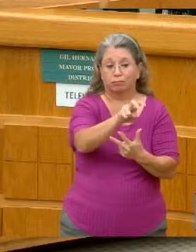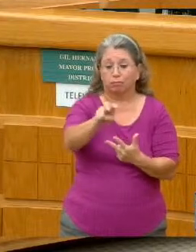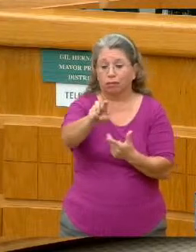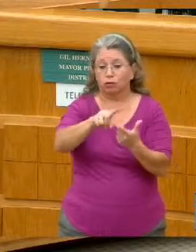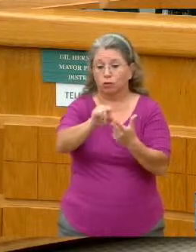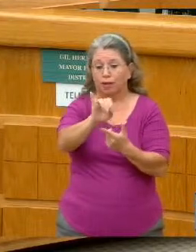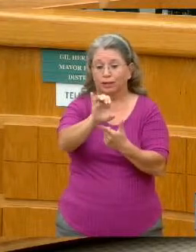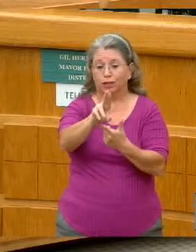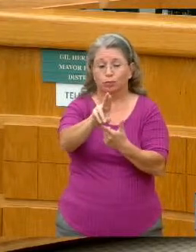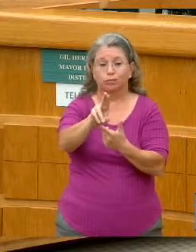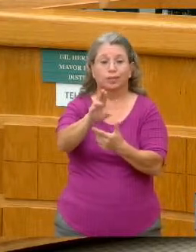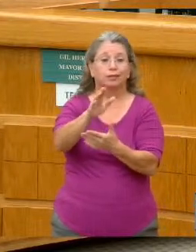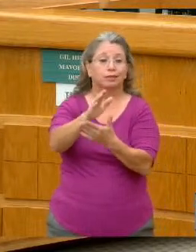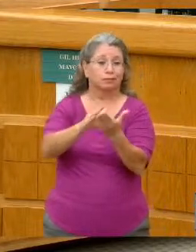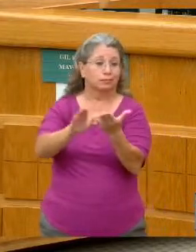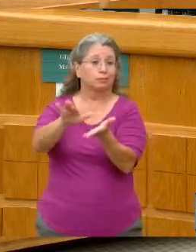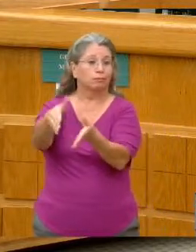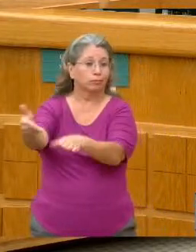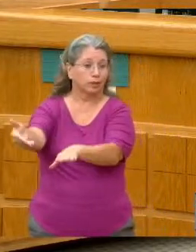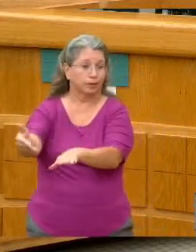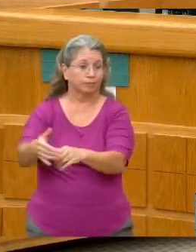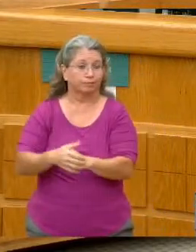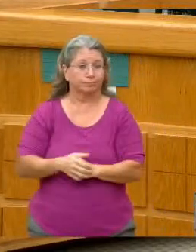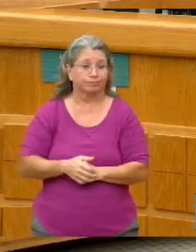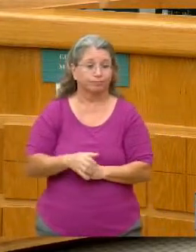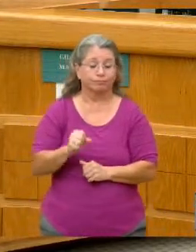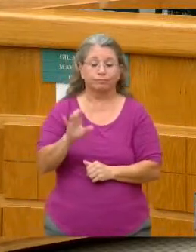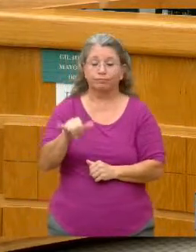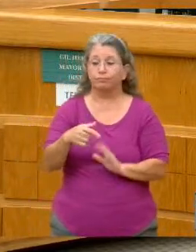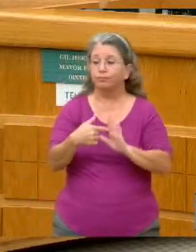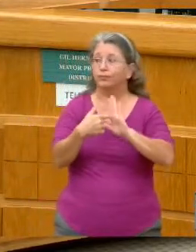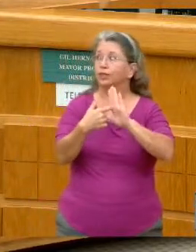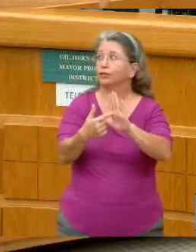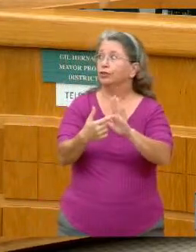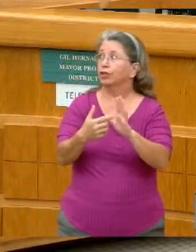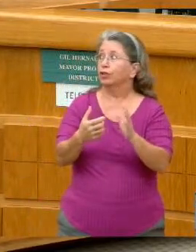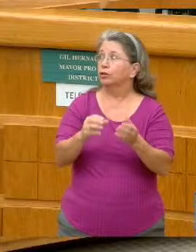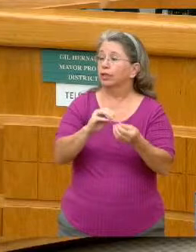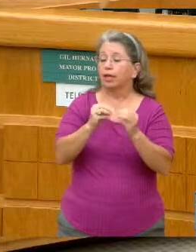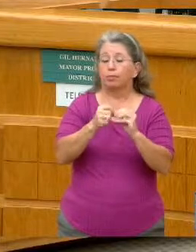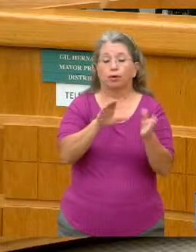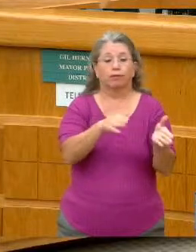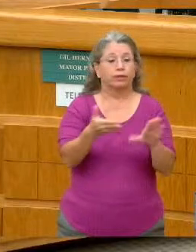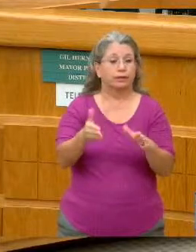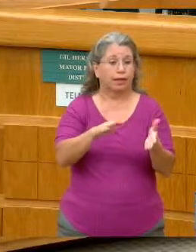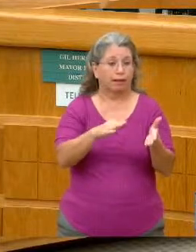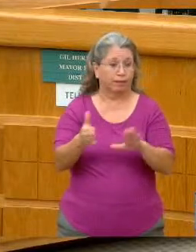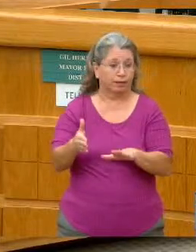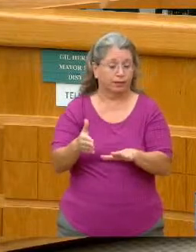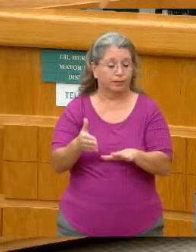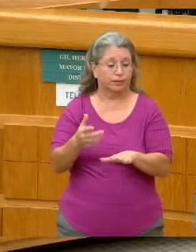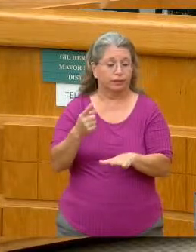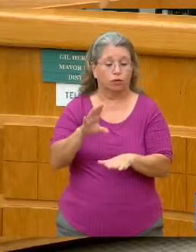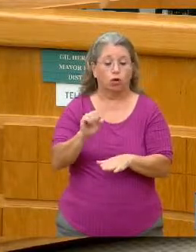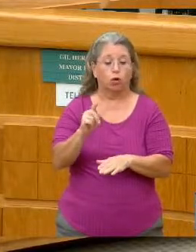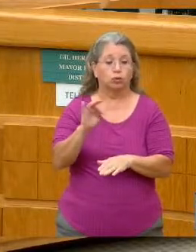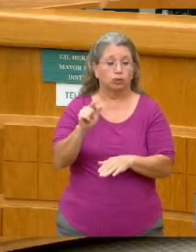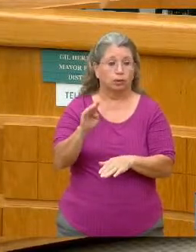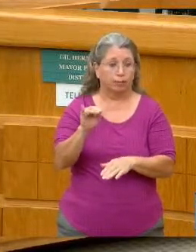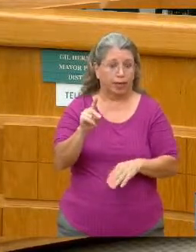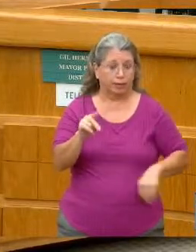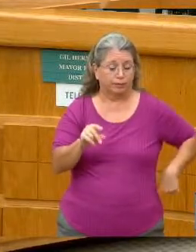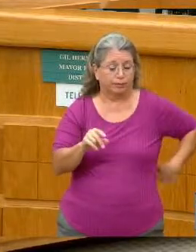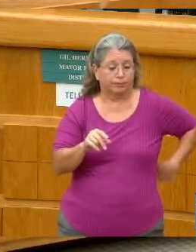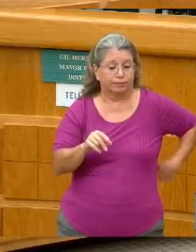day over the past 7 days per capita in the Coastal Bend area versus the rest of Texas. And here we have a little